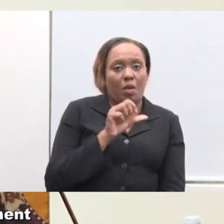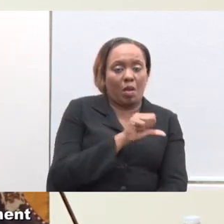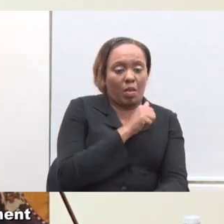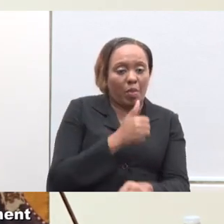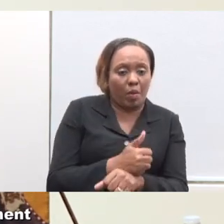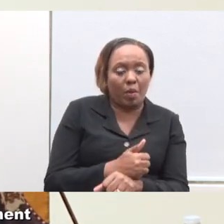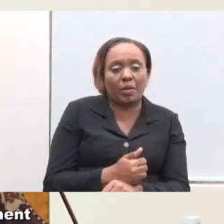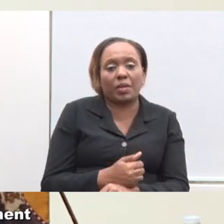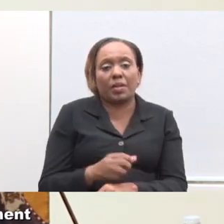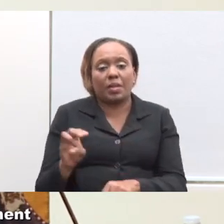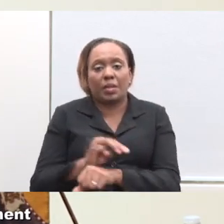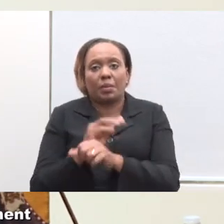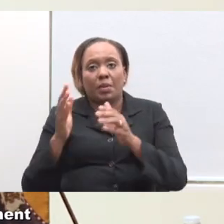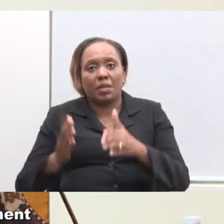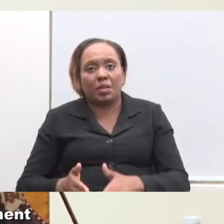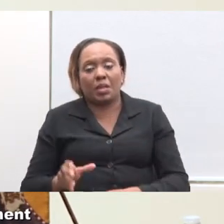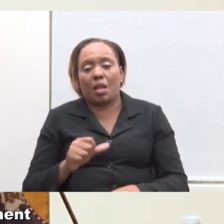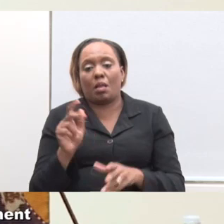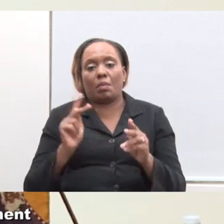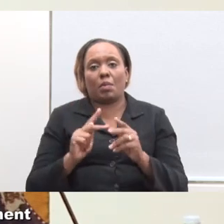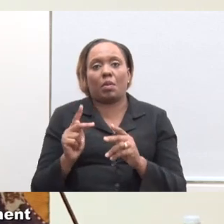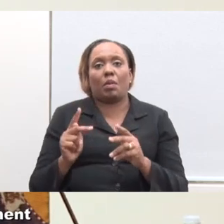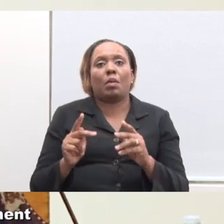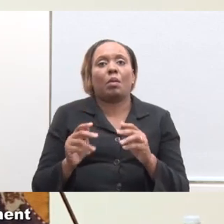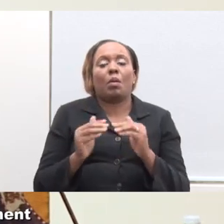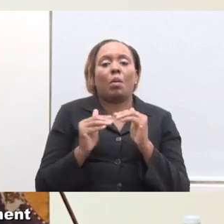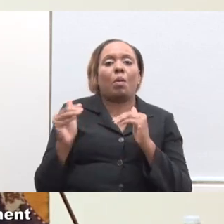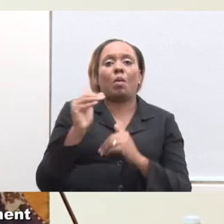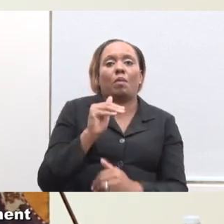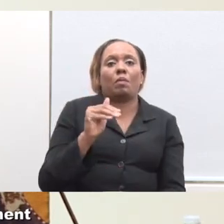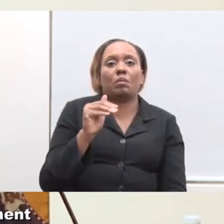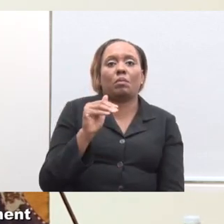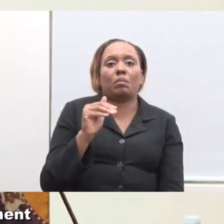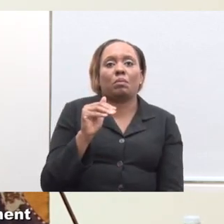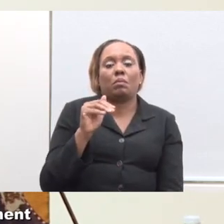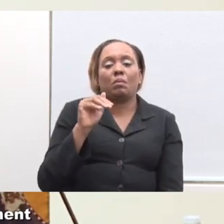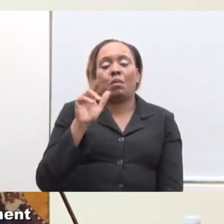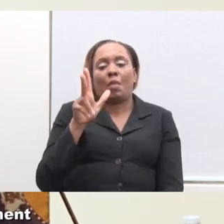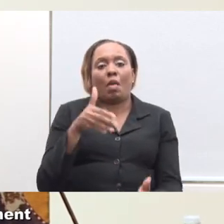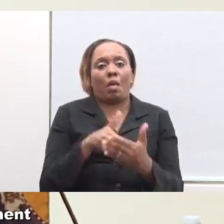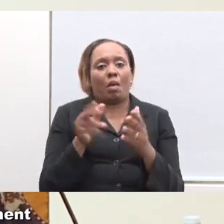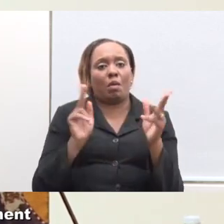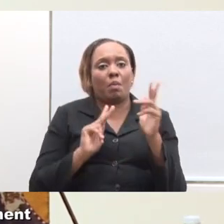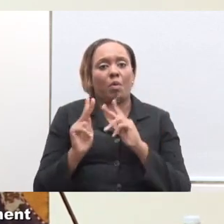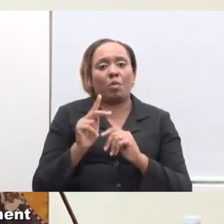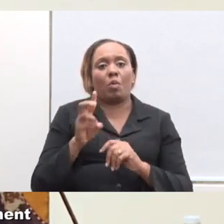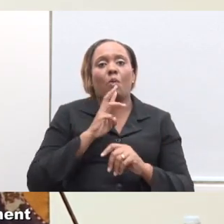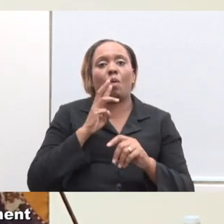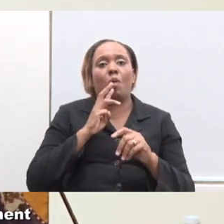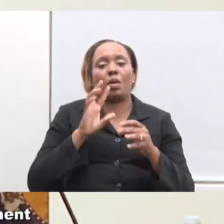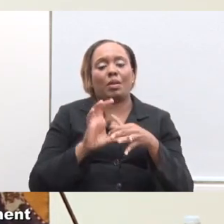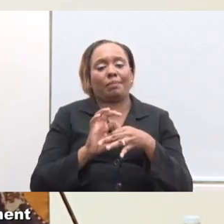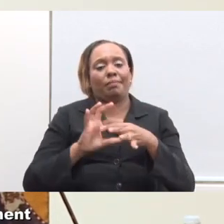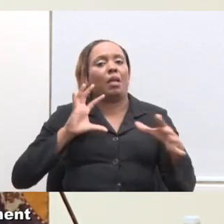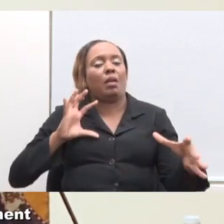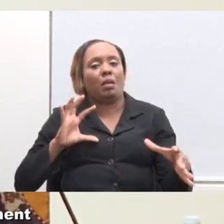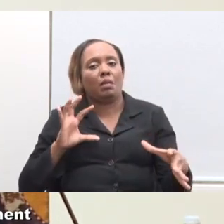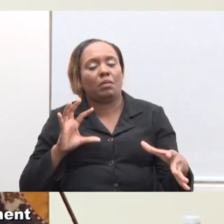3,000 people whose water have been disconnected in Barbados for all kinds of